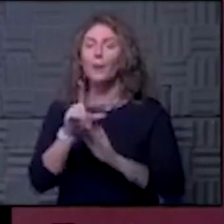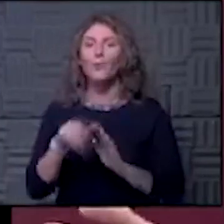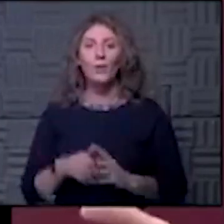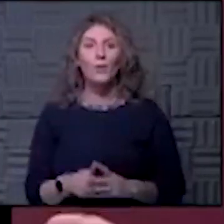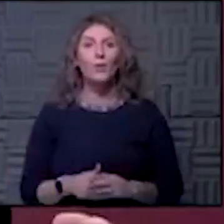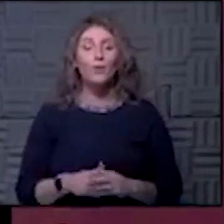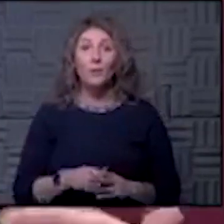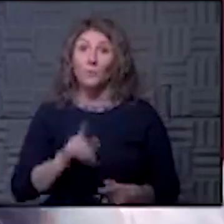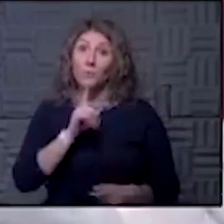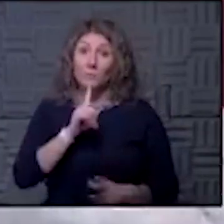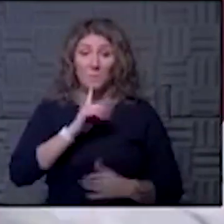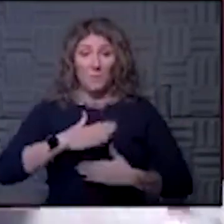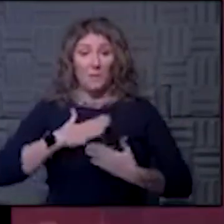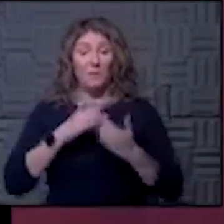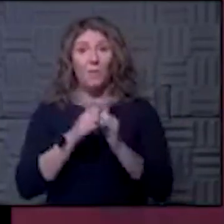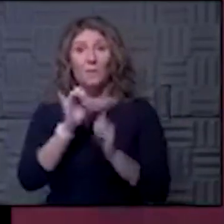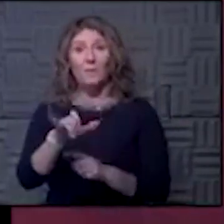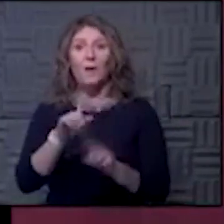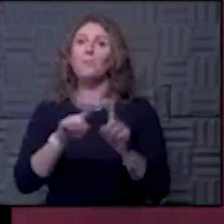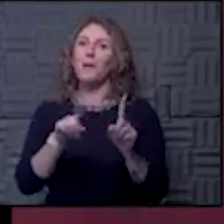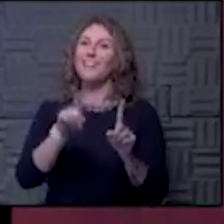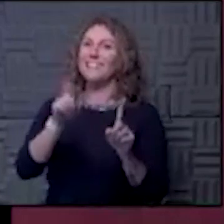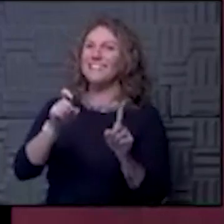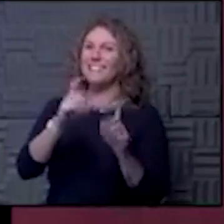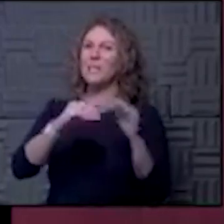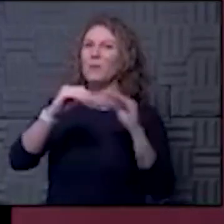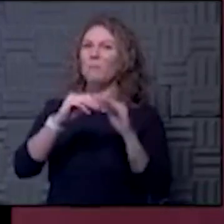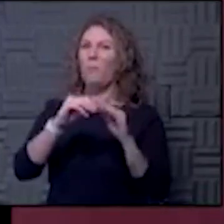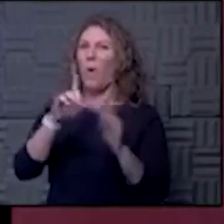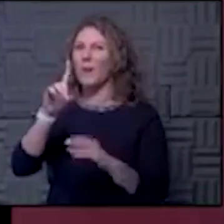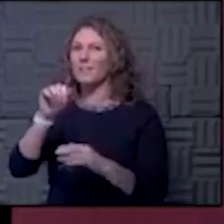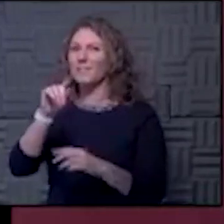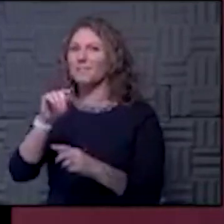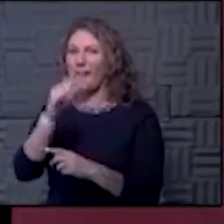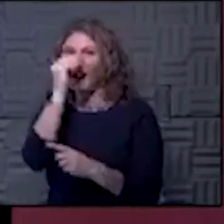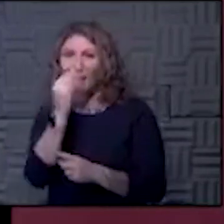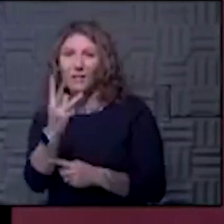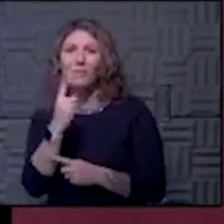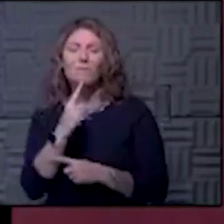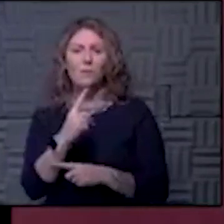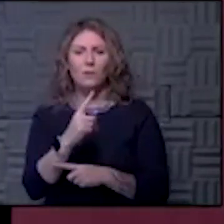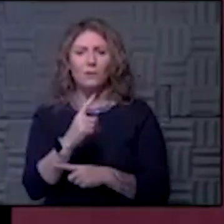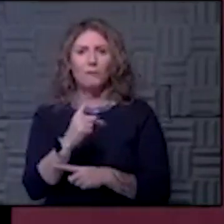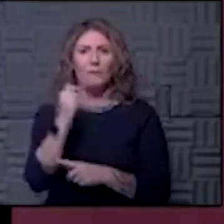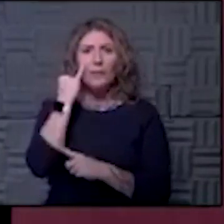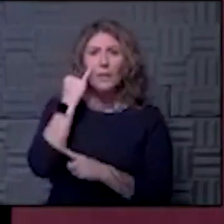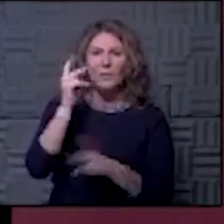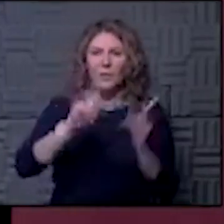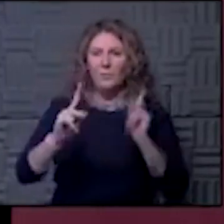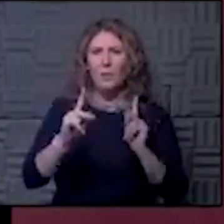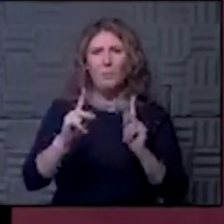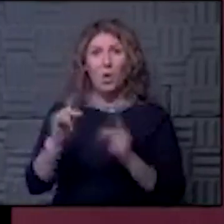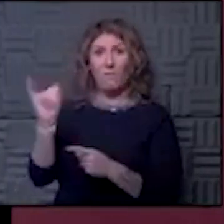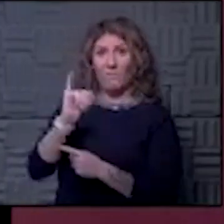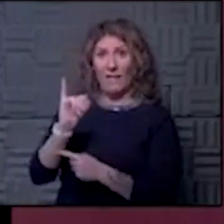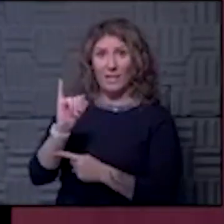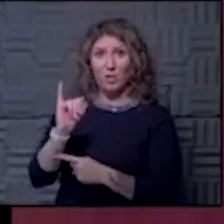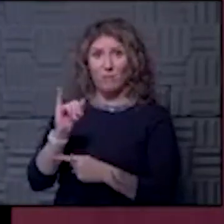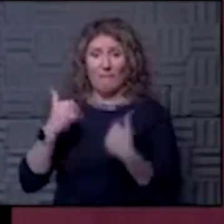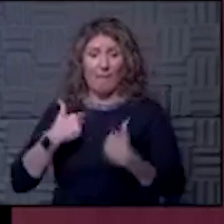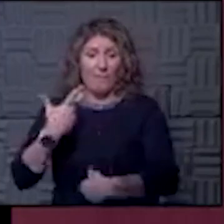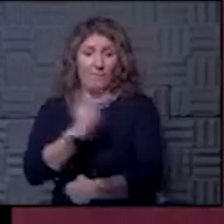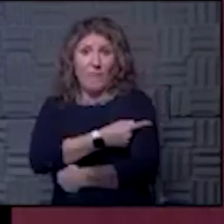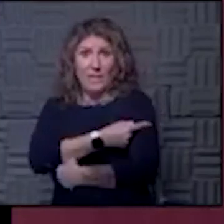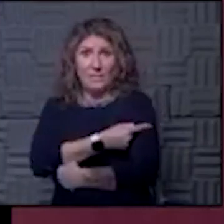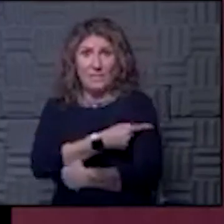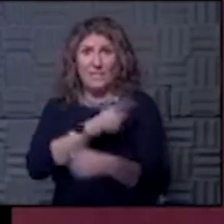I was happy with that. Yeah. We do want to see more data, especially the question about, are people infectious? If they get the vaccination, can